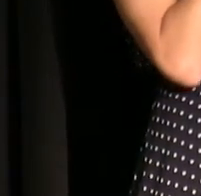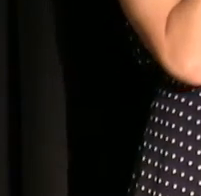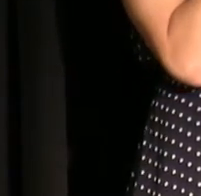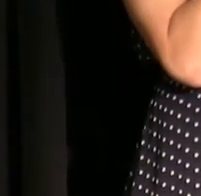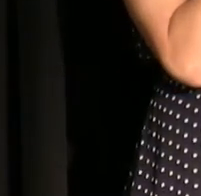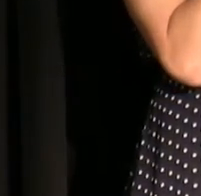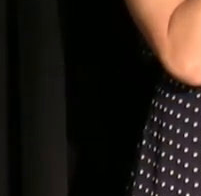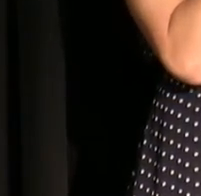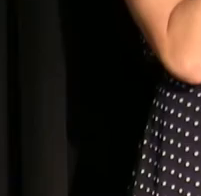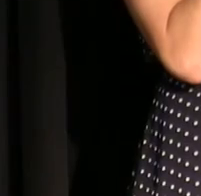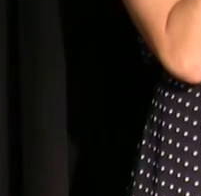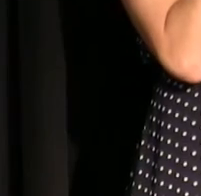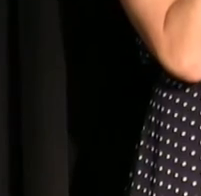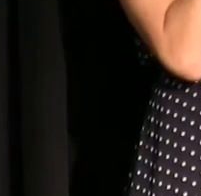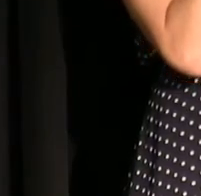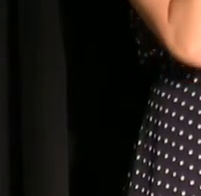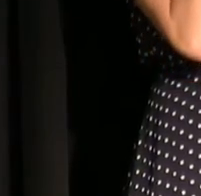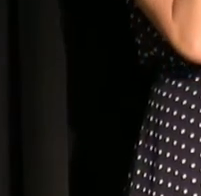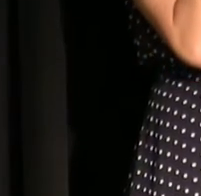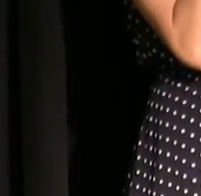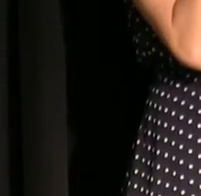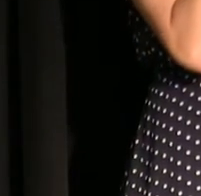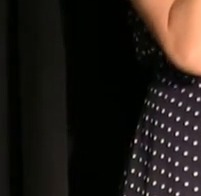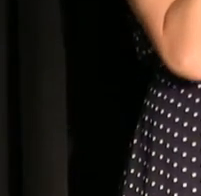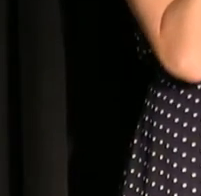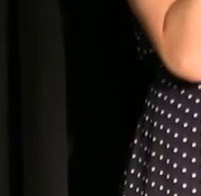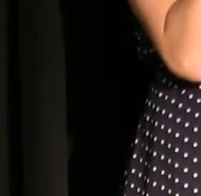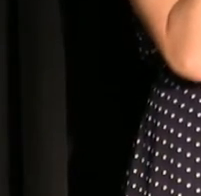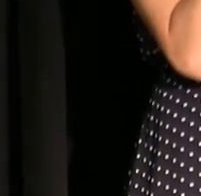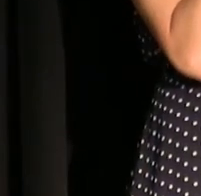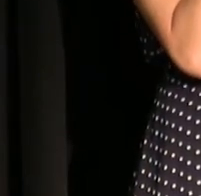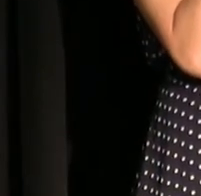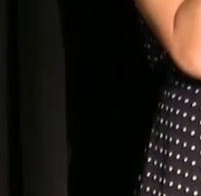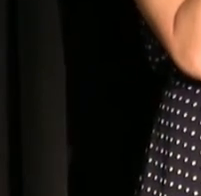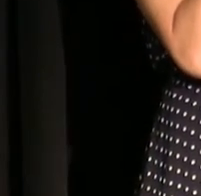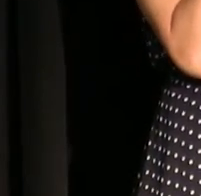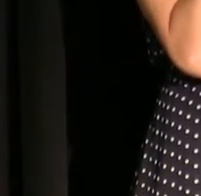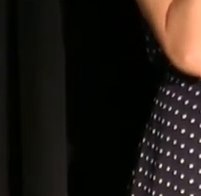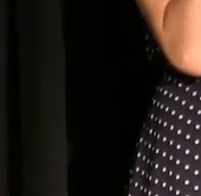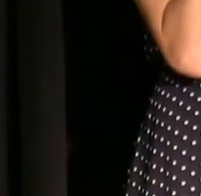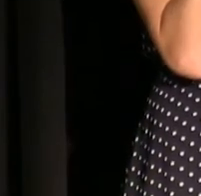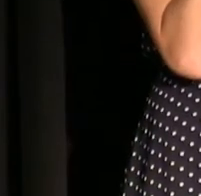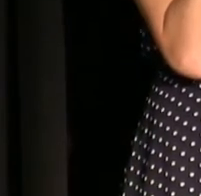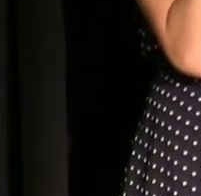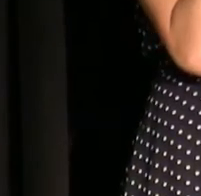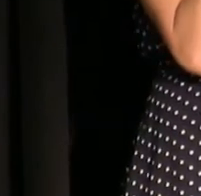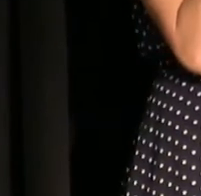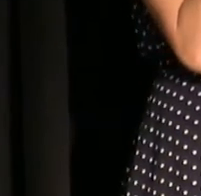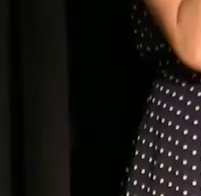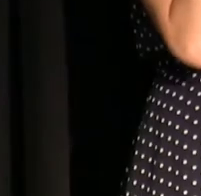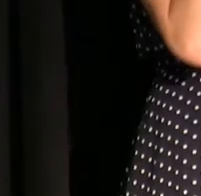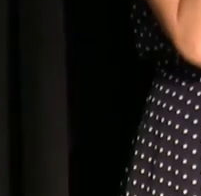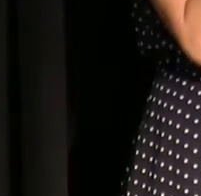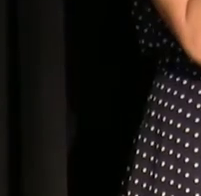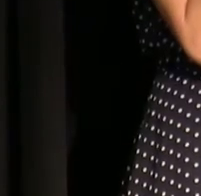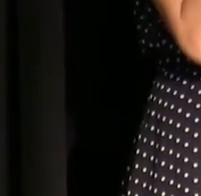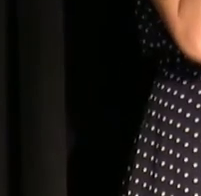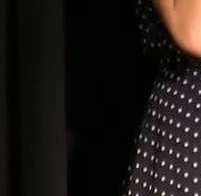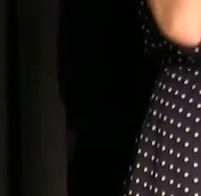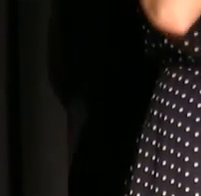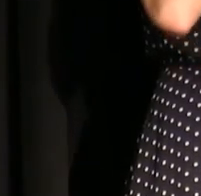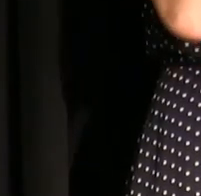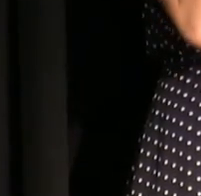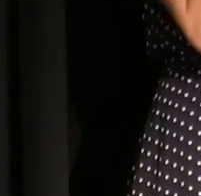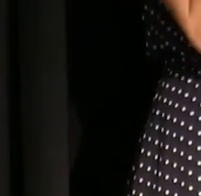theirs. One of my favorite moments of the show and one of my favorite songs that they wrote is one that I just think kind